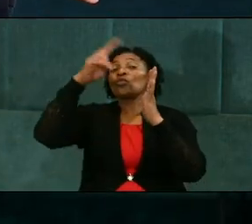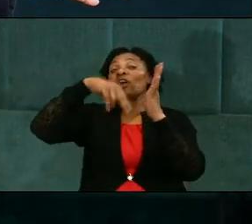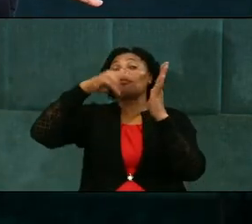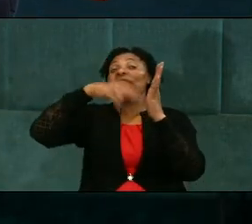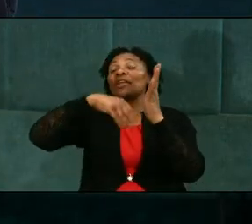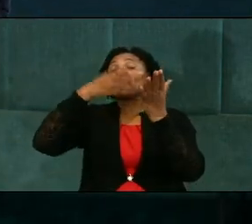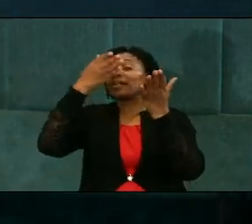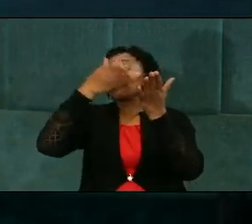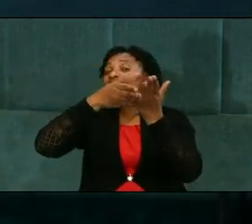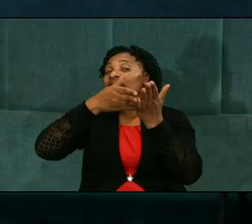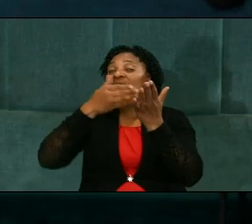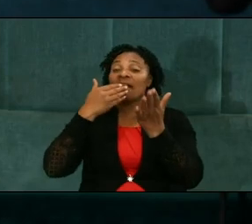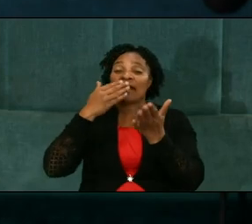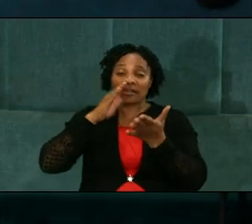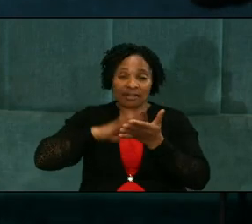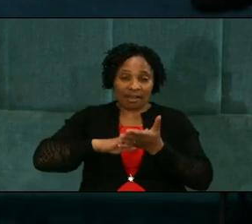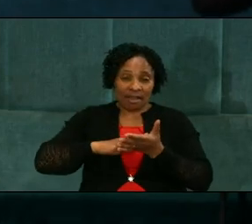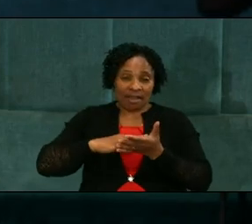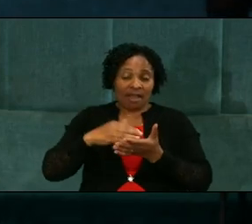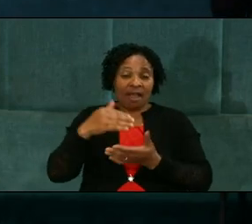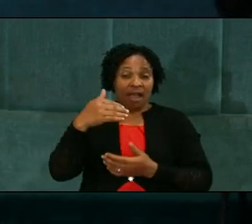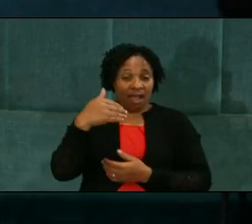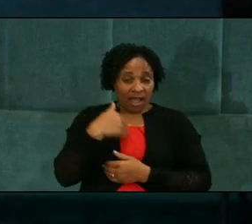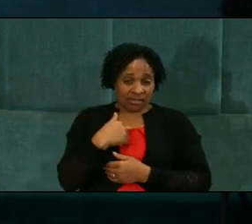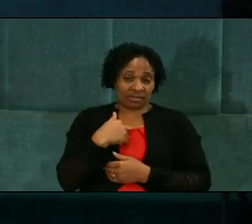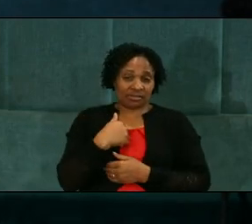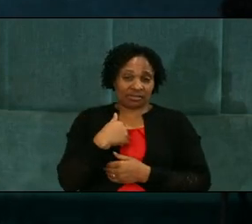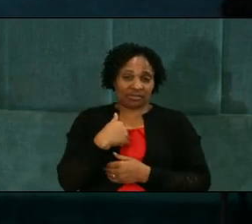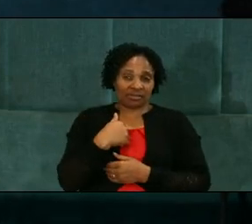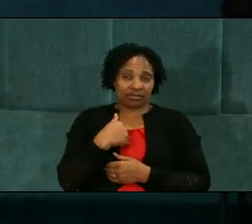in that letter has